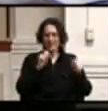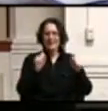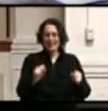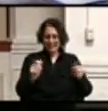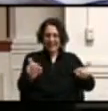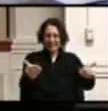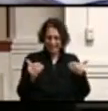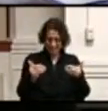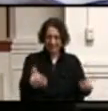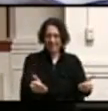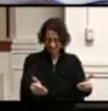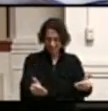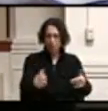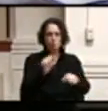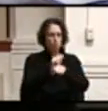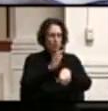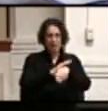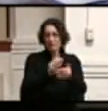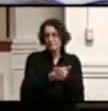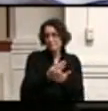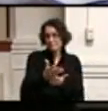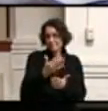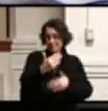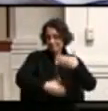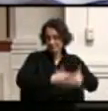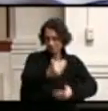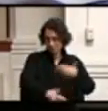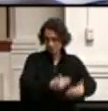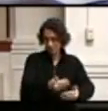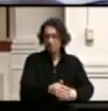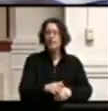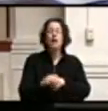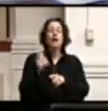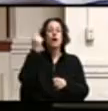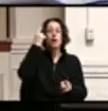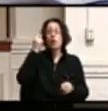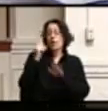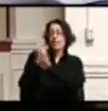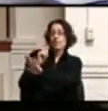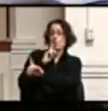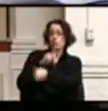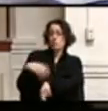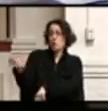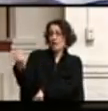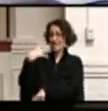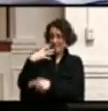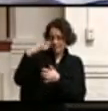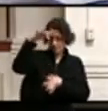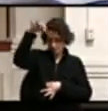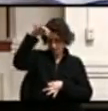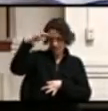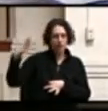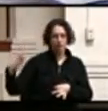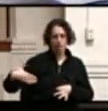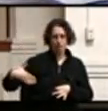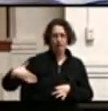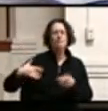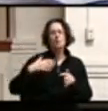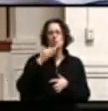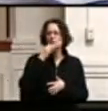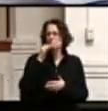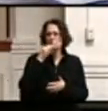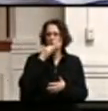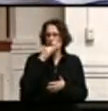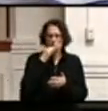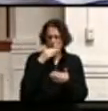We have not received the written report from Tarragon yet, but that is coming any day now. Good news for us.